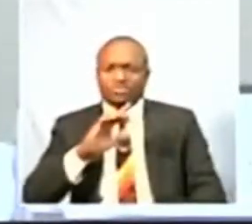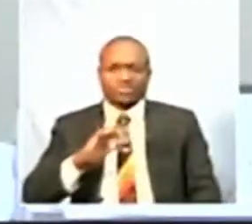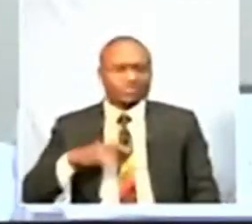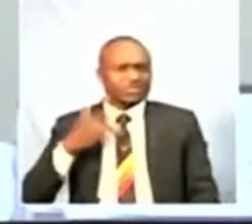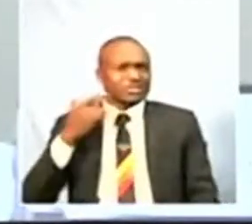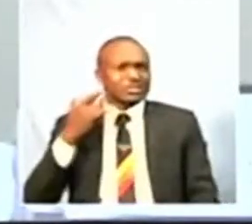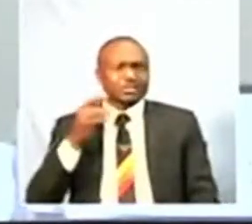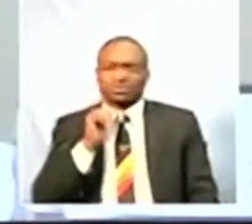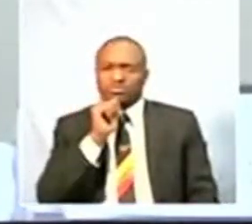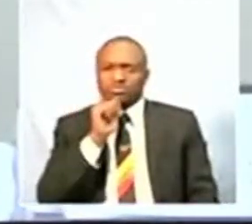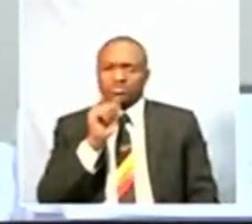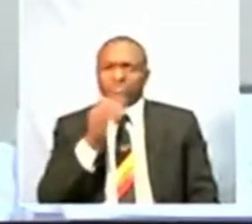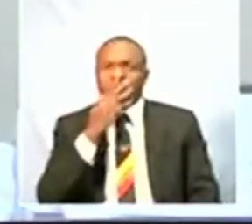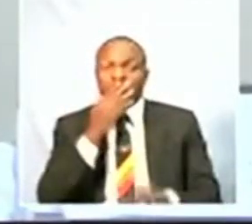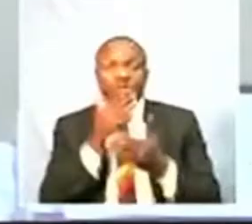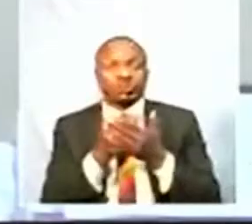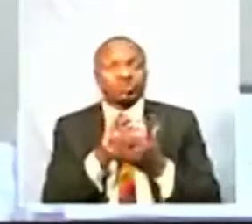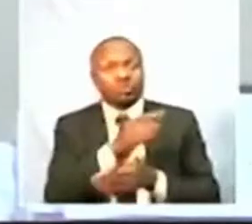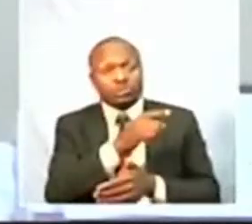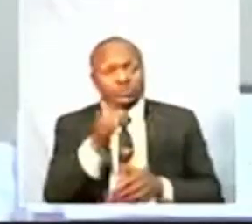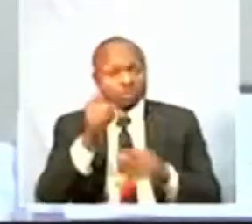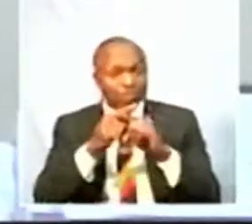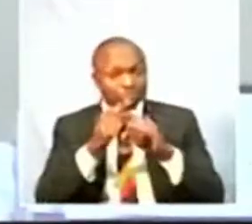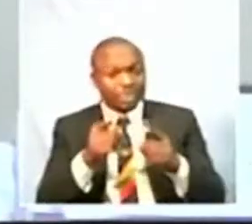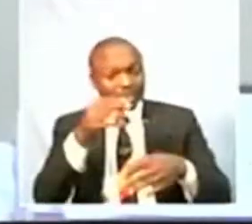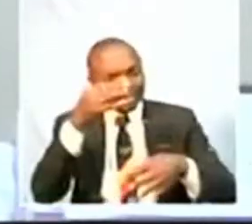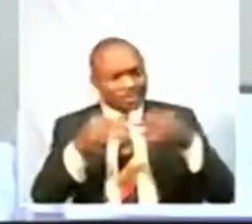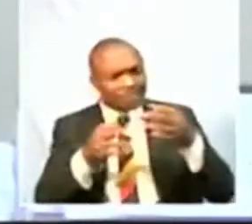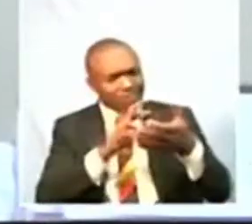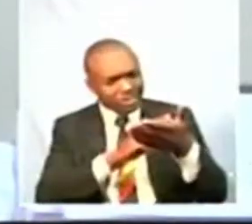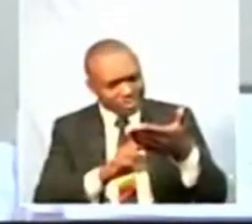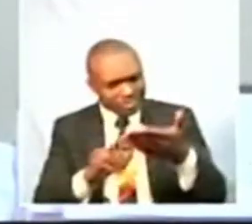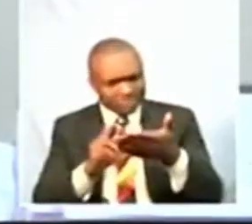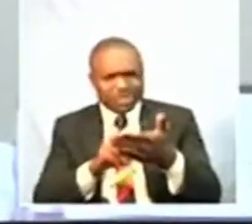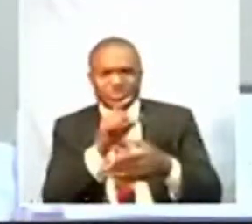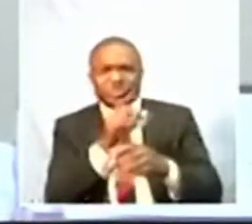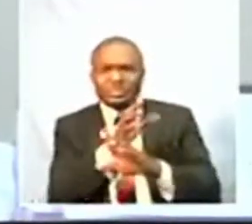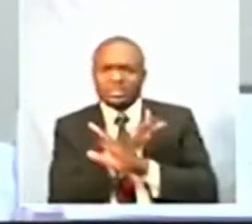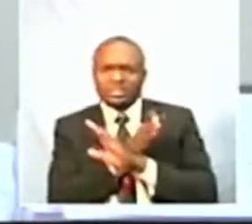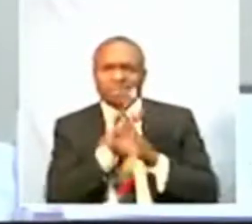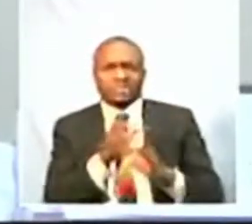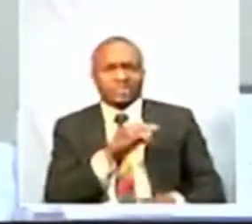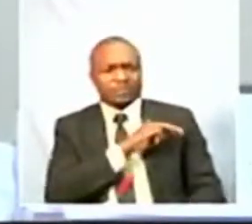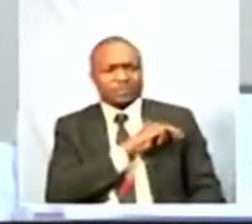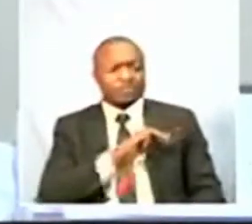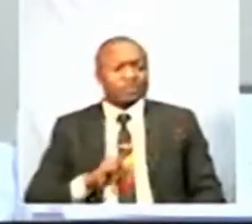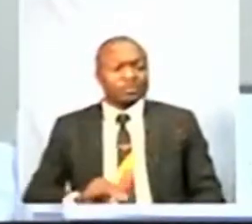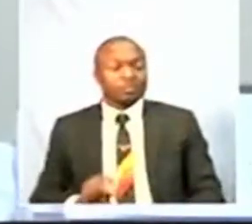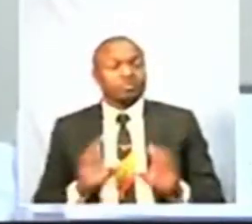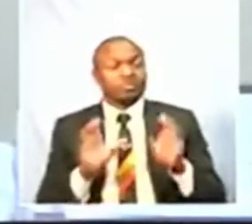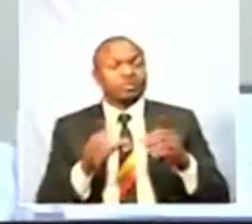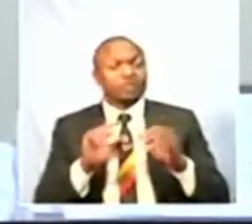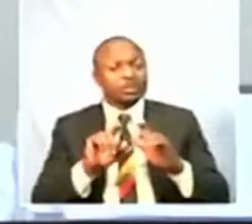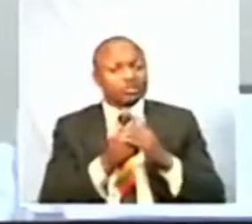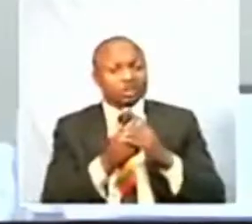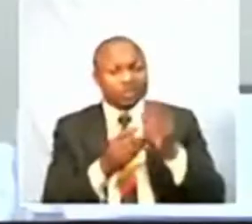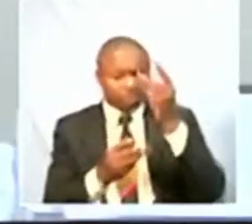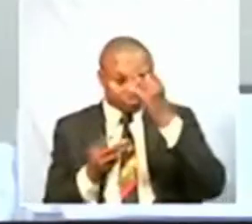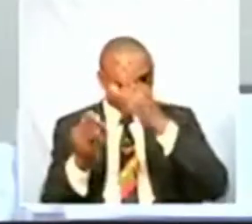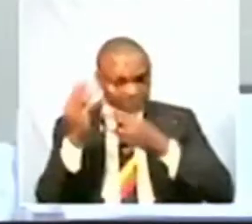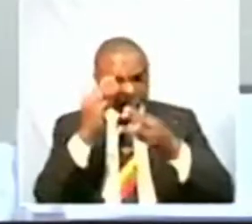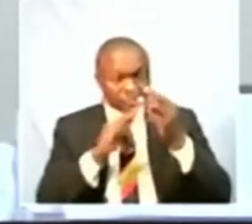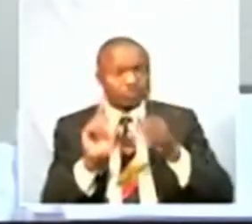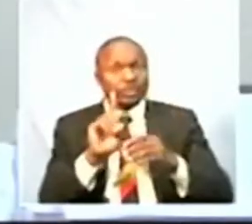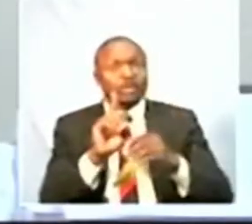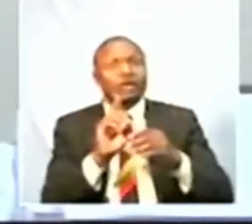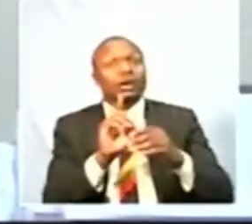we are being unfair to you. But when you read and you are a Zambian, you are a member of this committee, you start wondering, where are we taking our